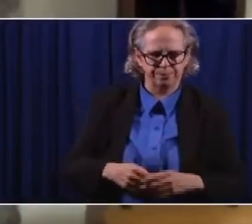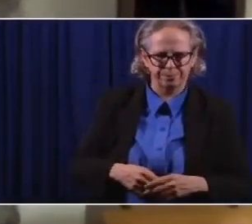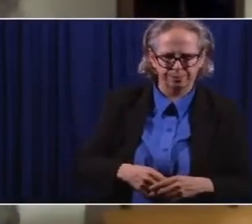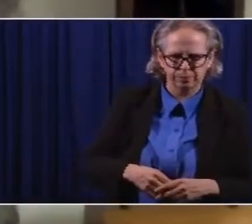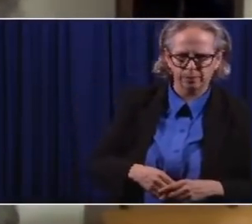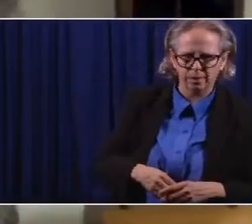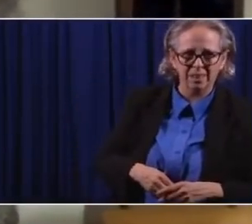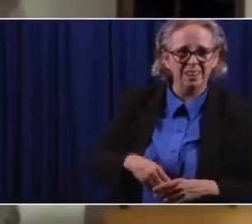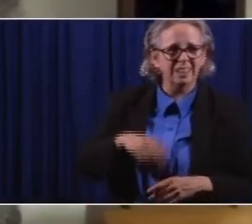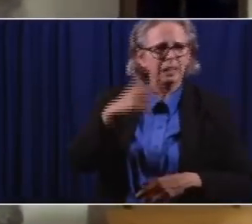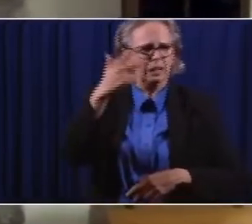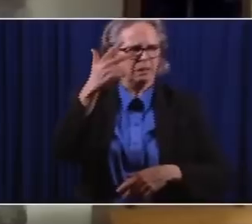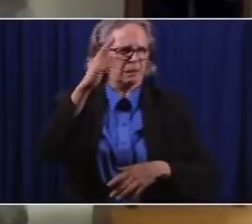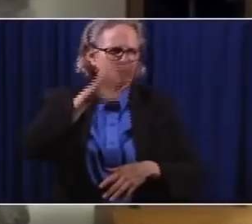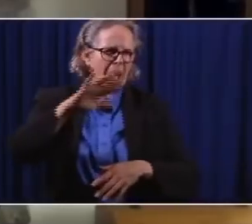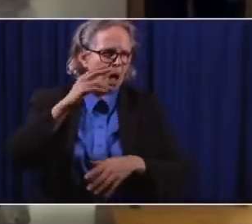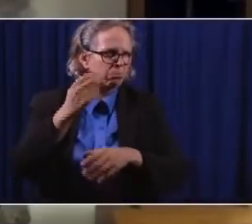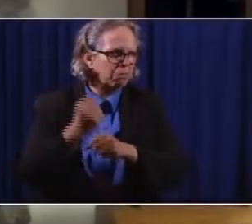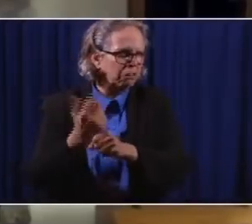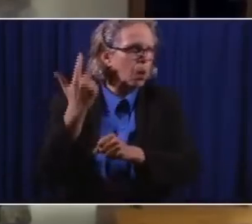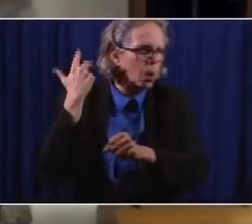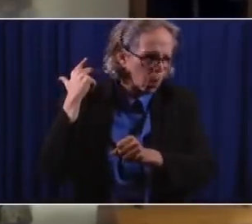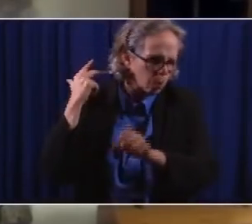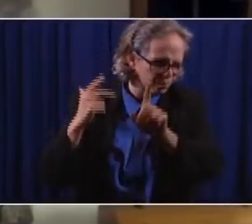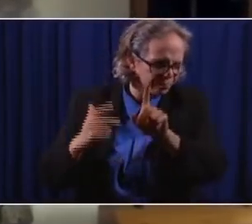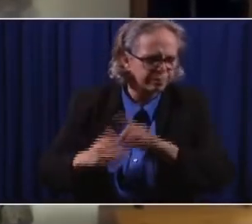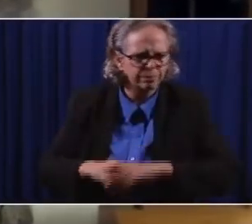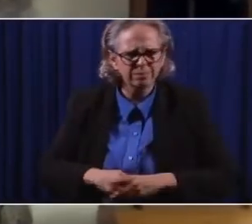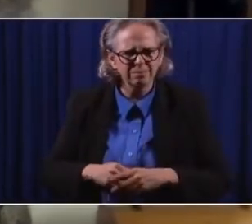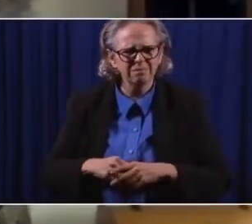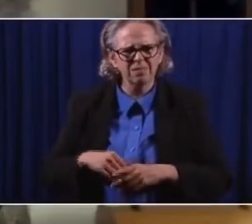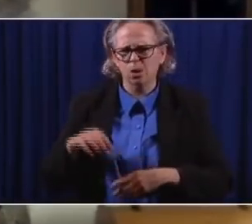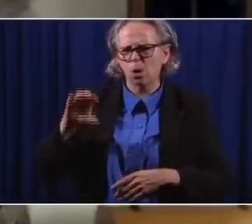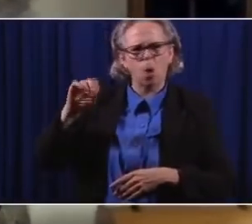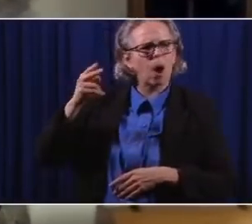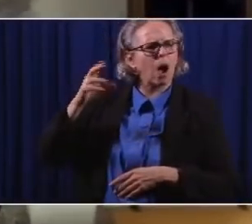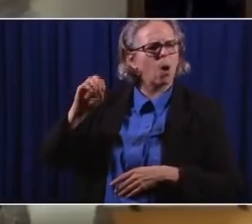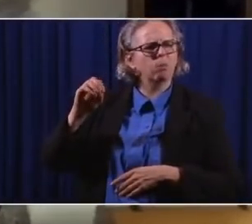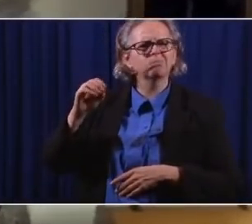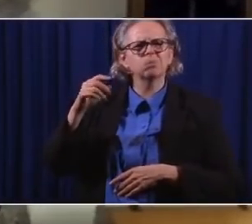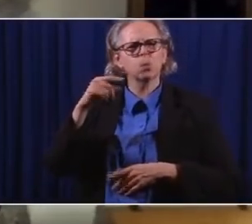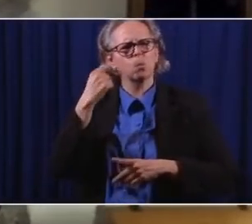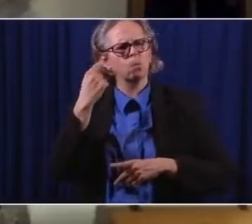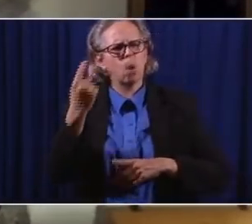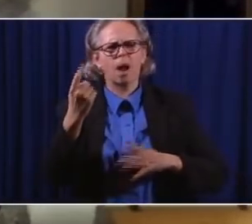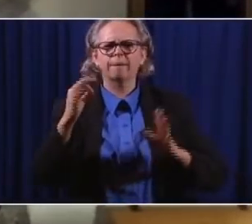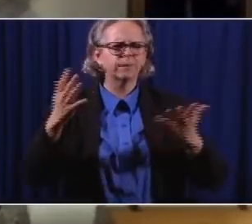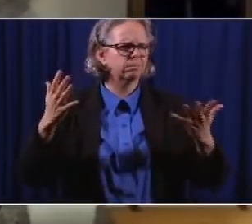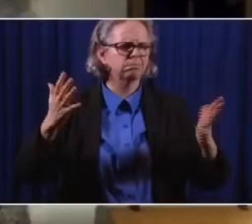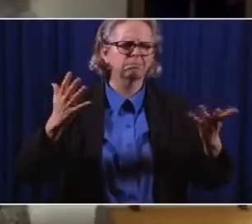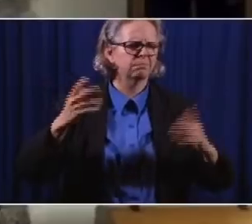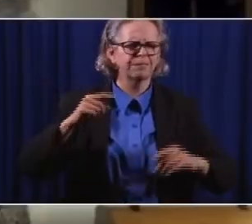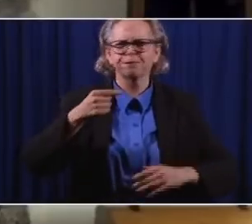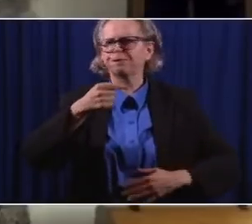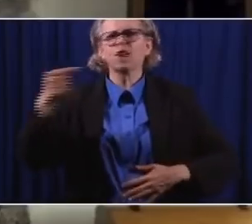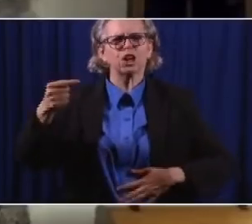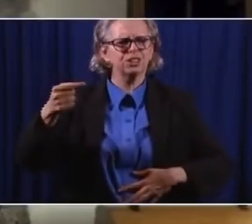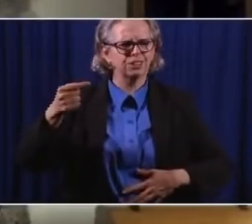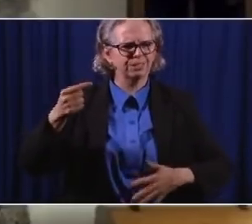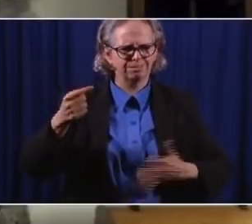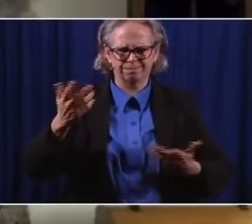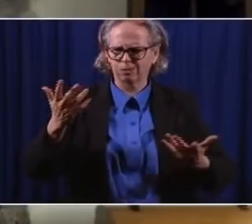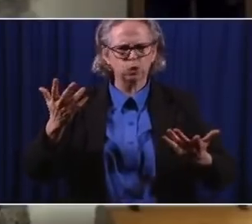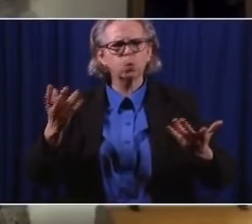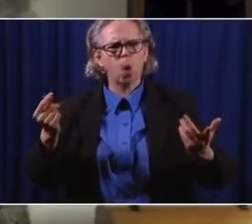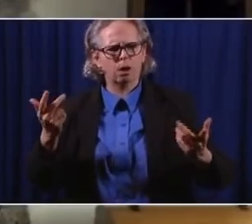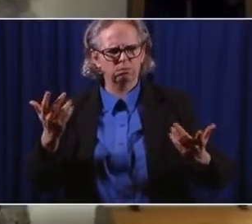we became one of the first states to file a lawsuit against the drug companies and against the distributors. This